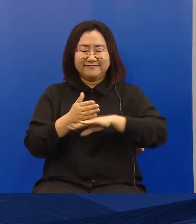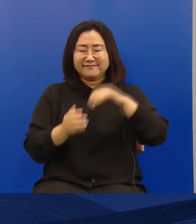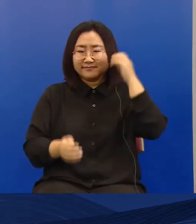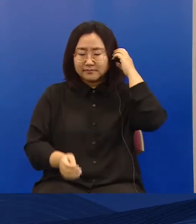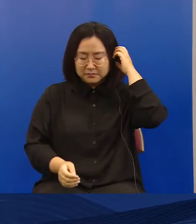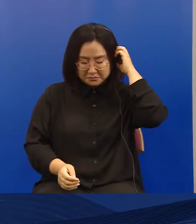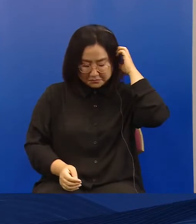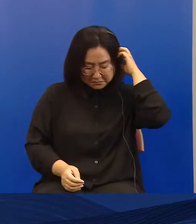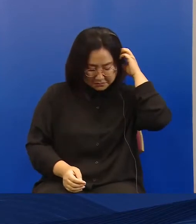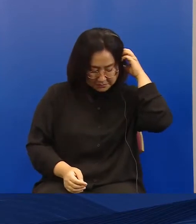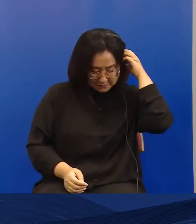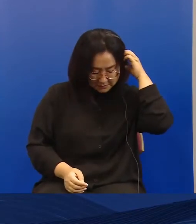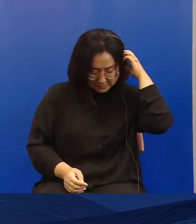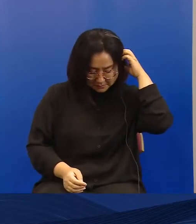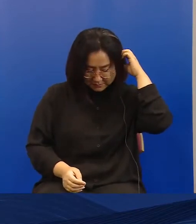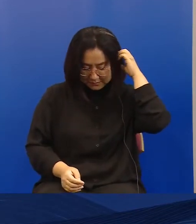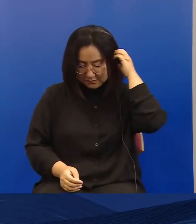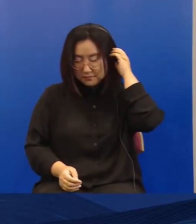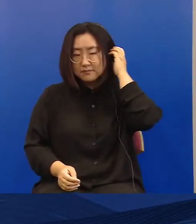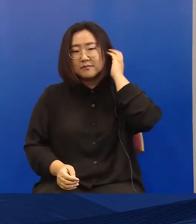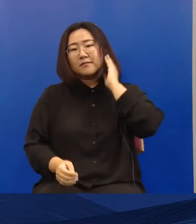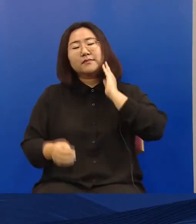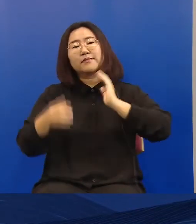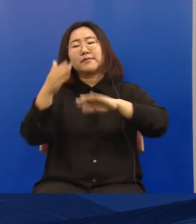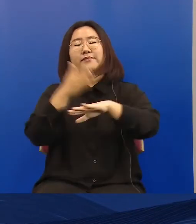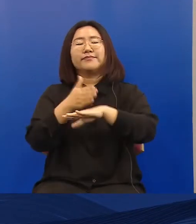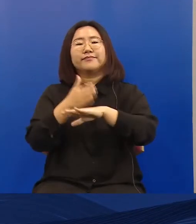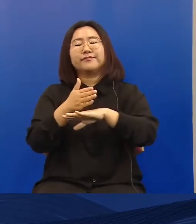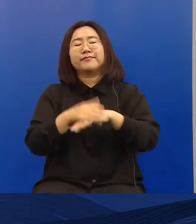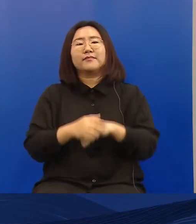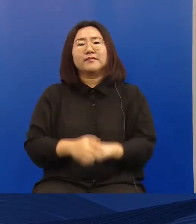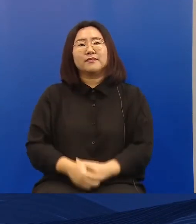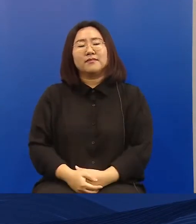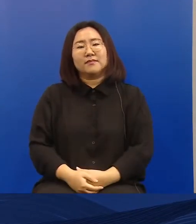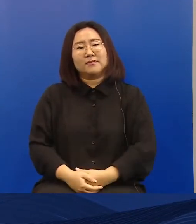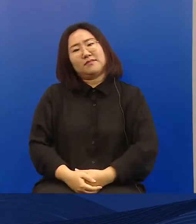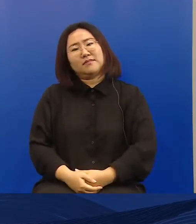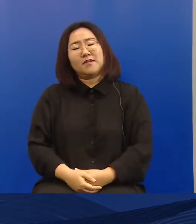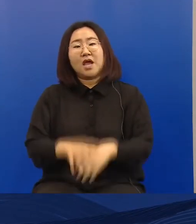that wraps up my comments. Thank you. Thank you, Mr. Kim.